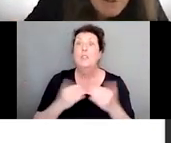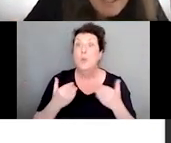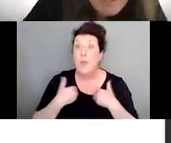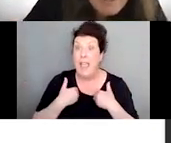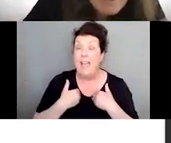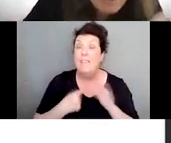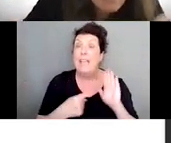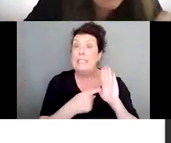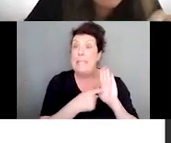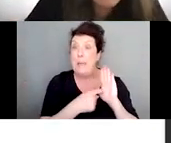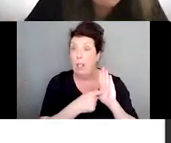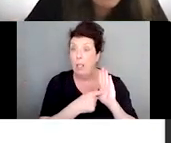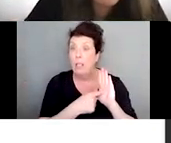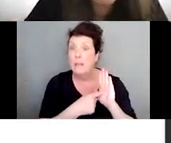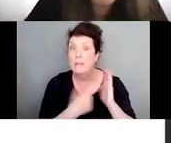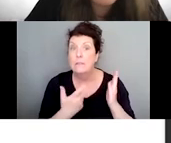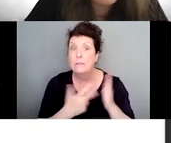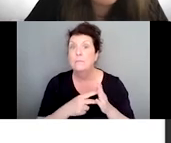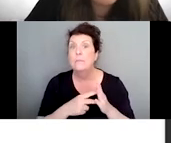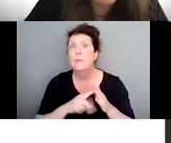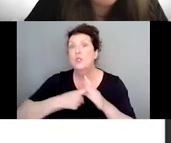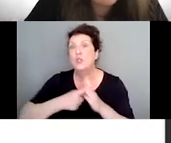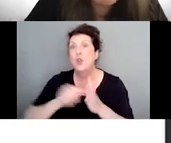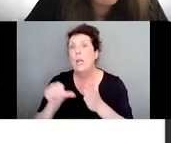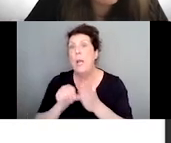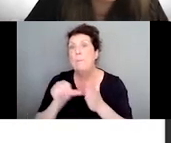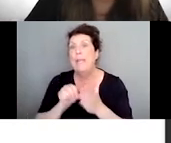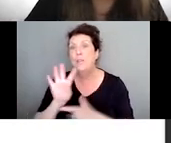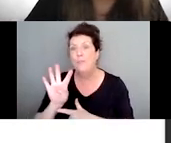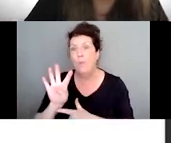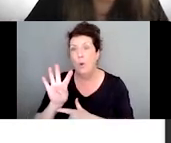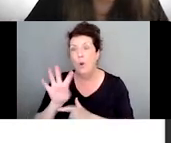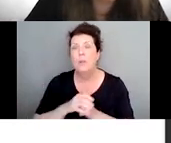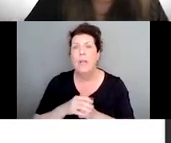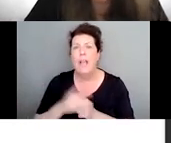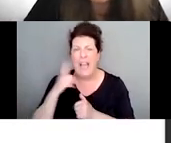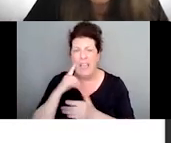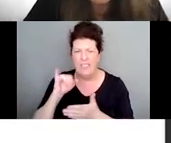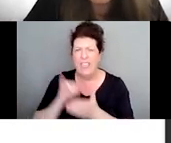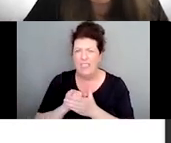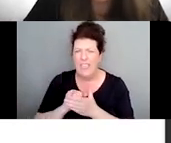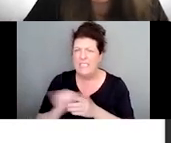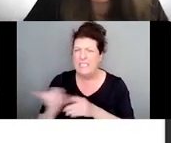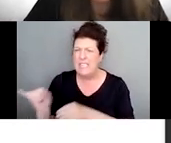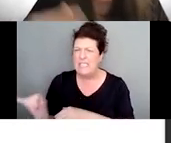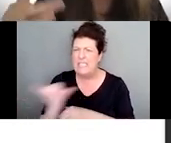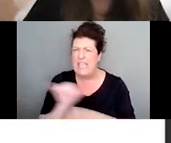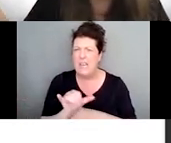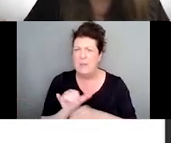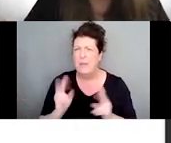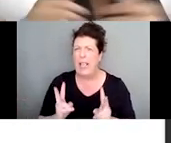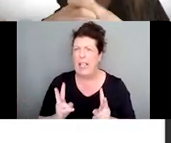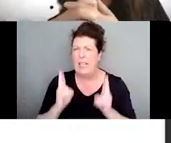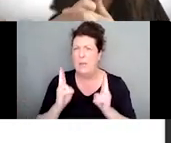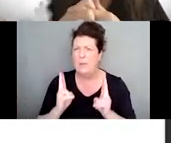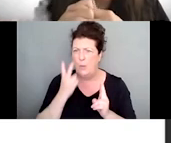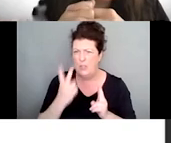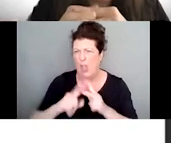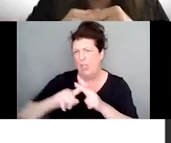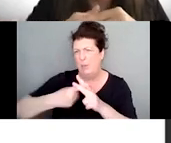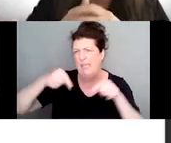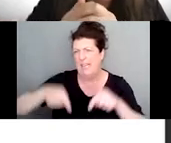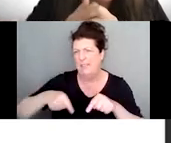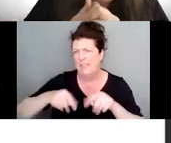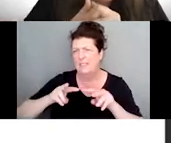sample it's, you know, we're starting on page four here. Um, I think this is the clip we saw. Um, why did you choose this specific